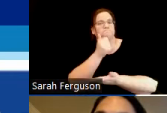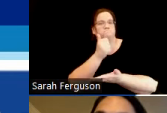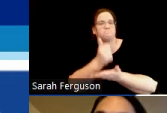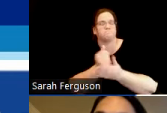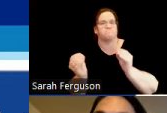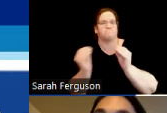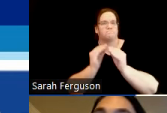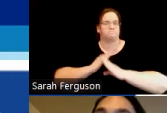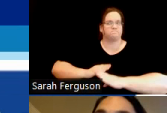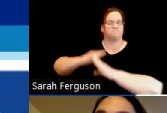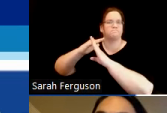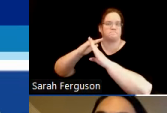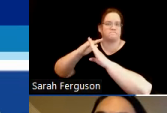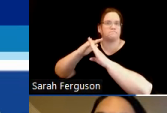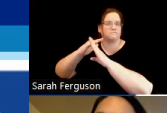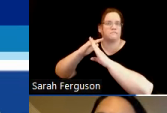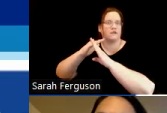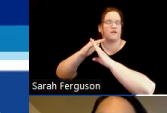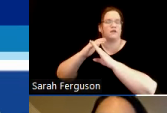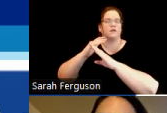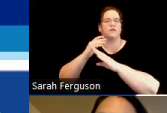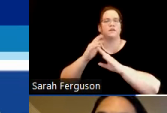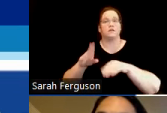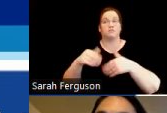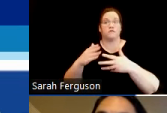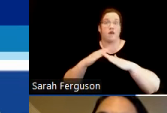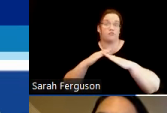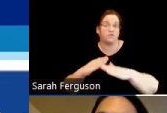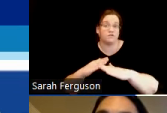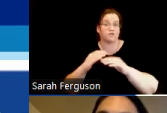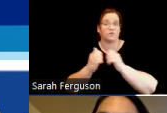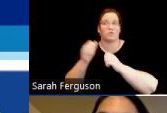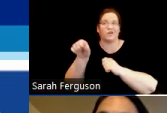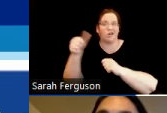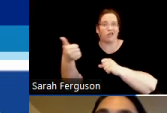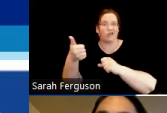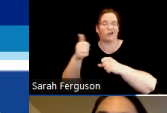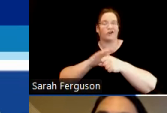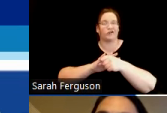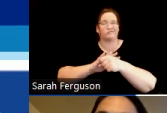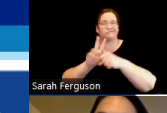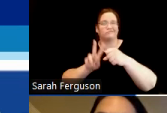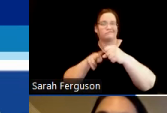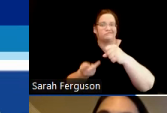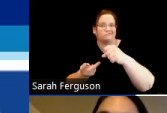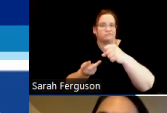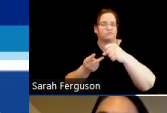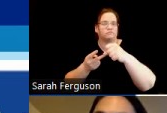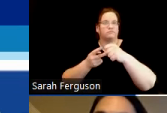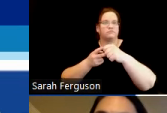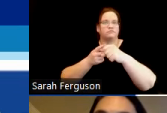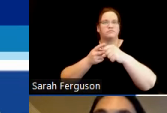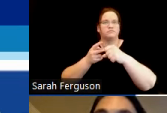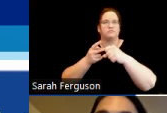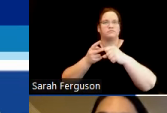also helps to provide protection against other, it can help to provide protection against a